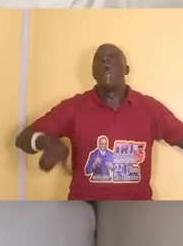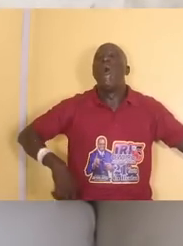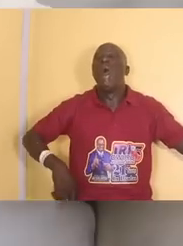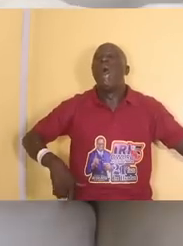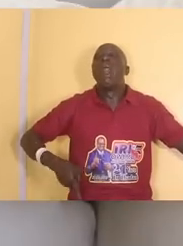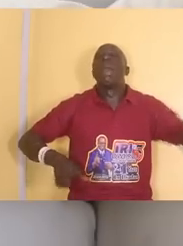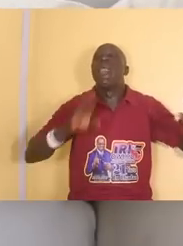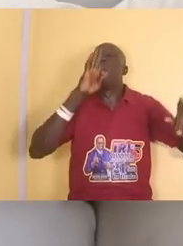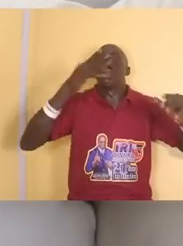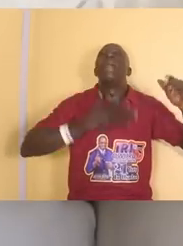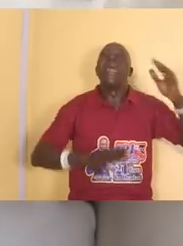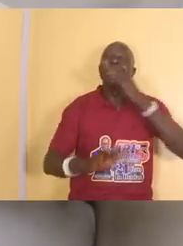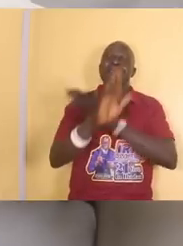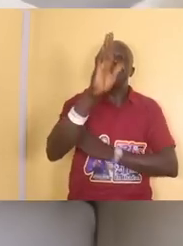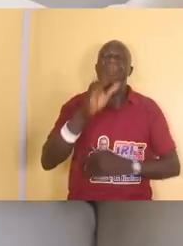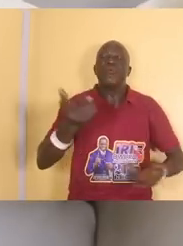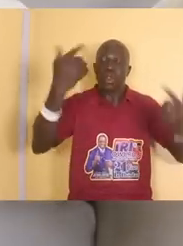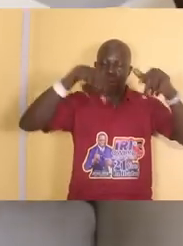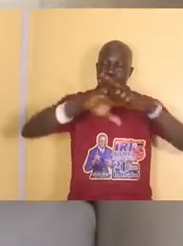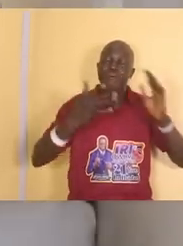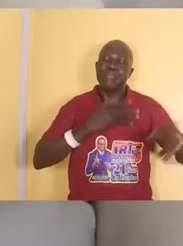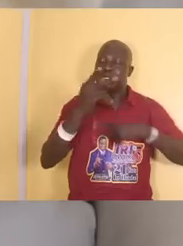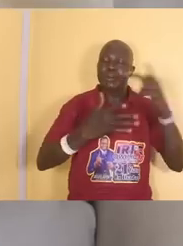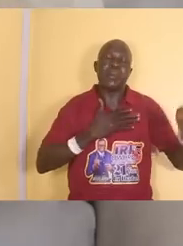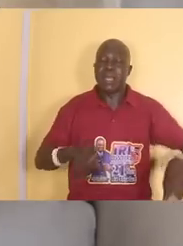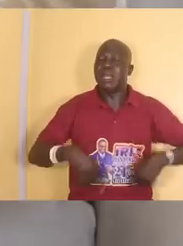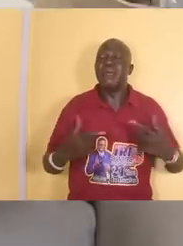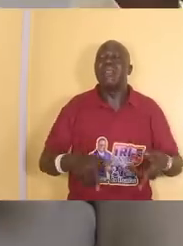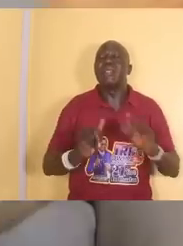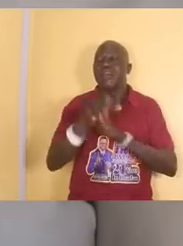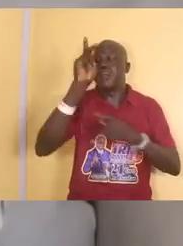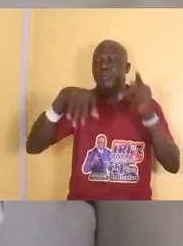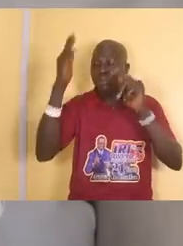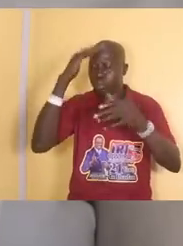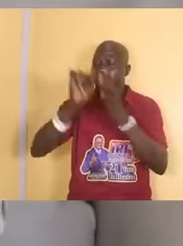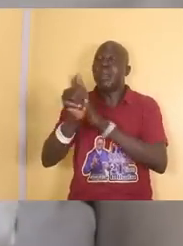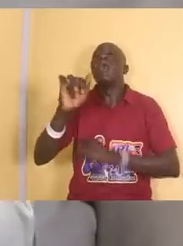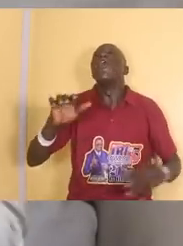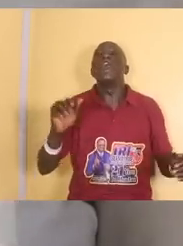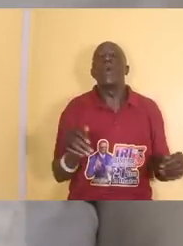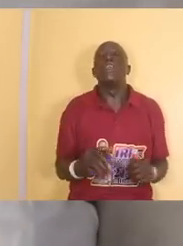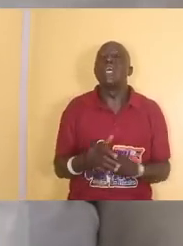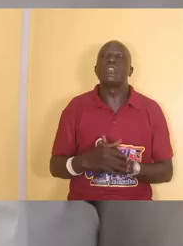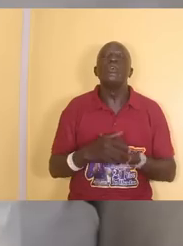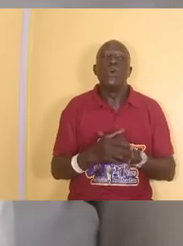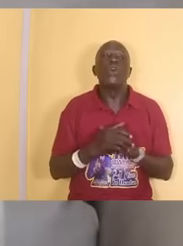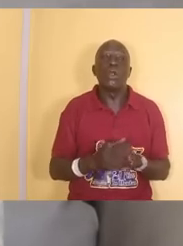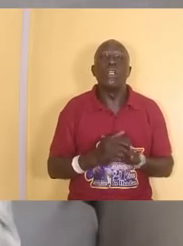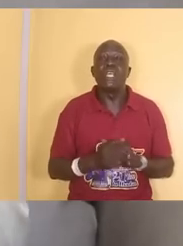Lord, be my God. Visit my life. For people to know you are my God.